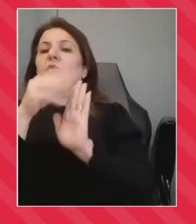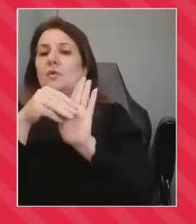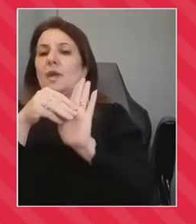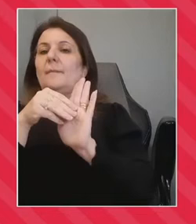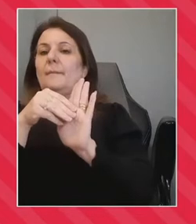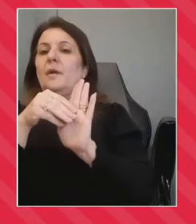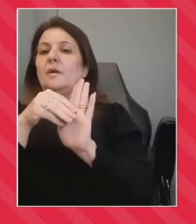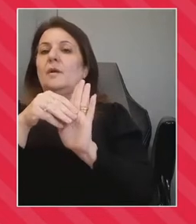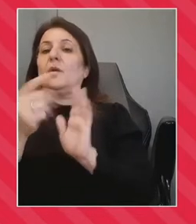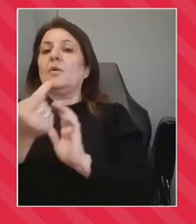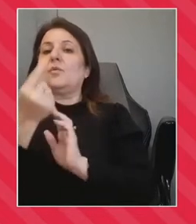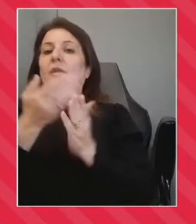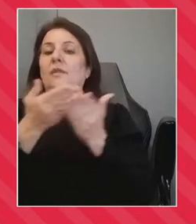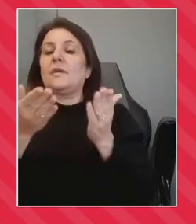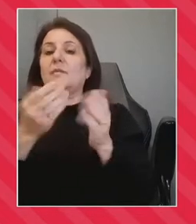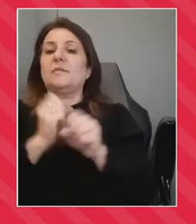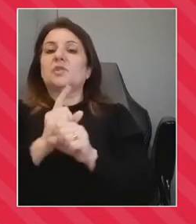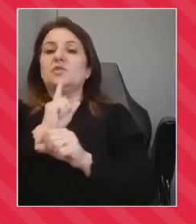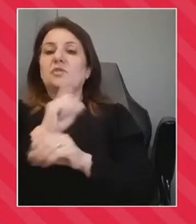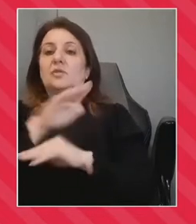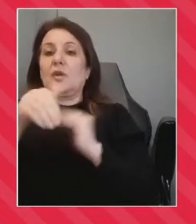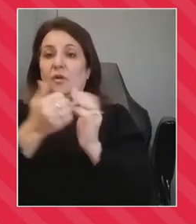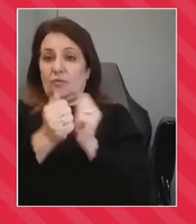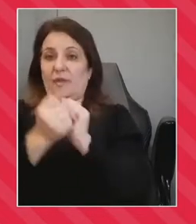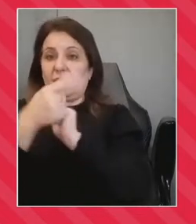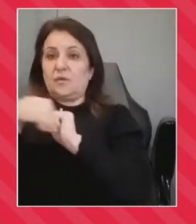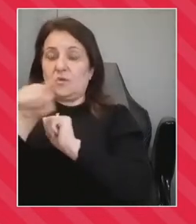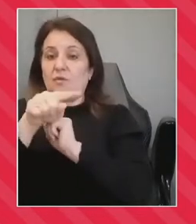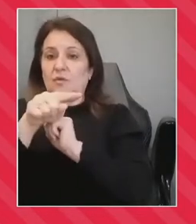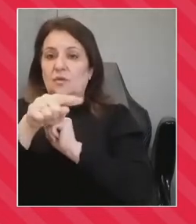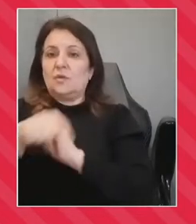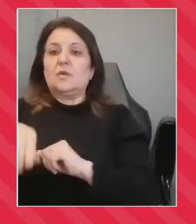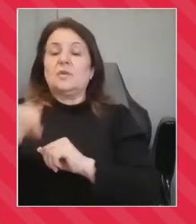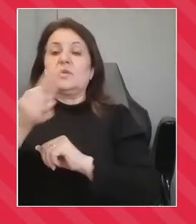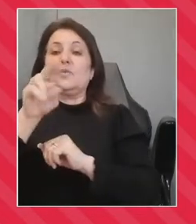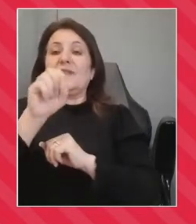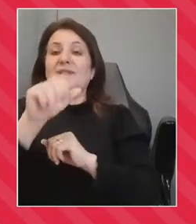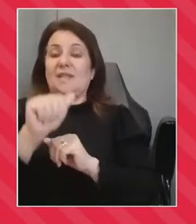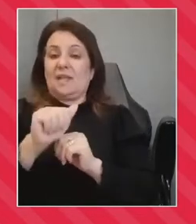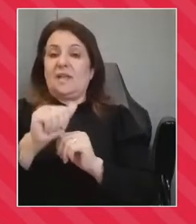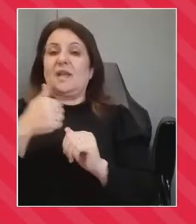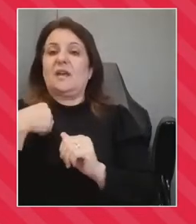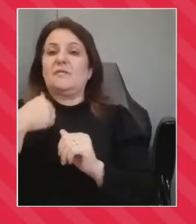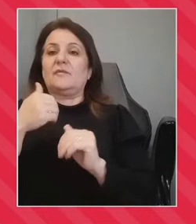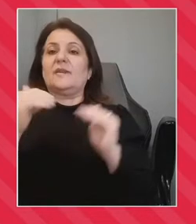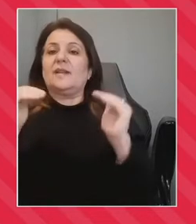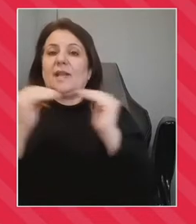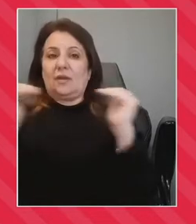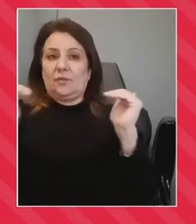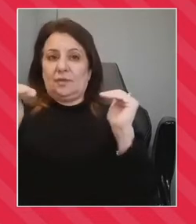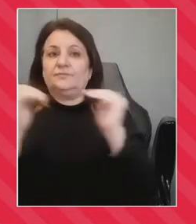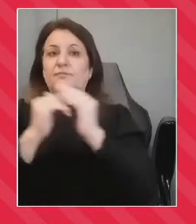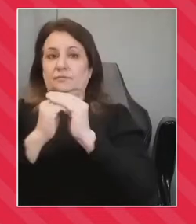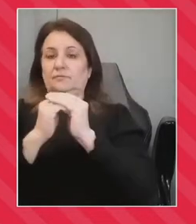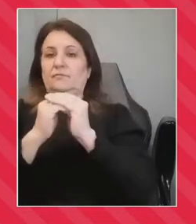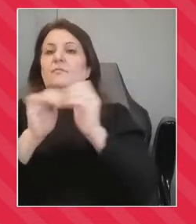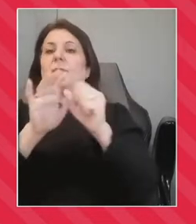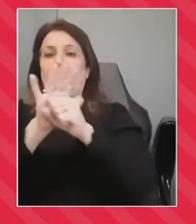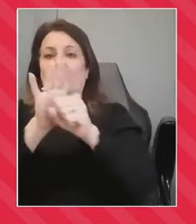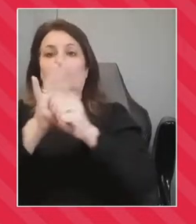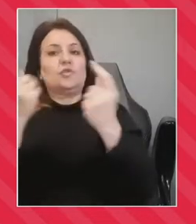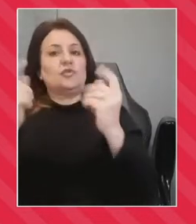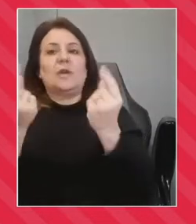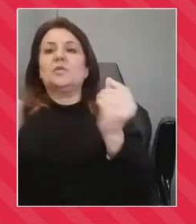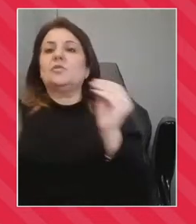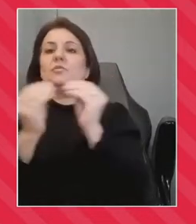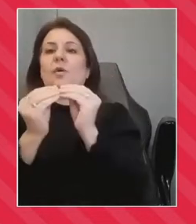with you all today is that while USDA has significant equities in this space and is really trying to do a lot, we can't do this